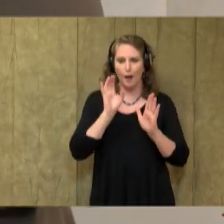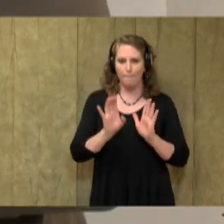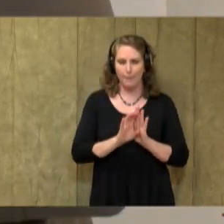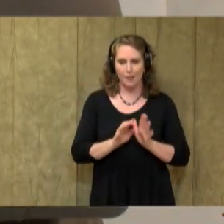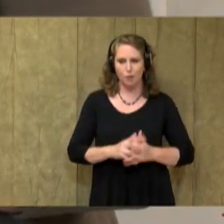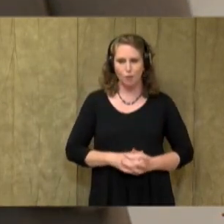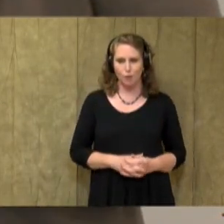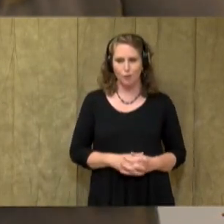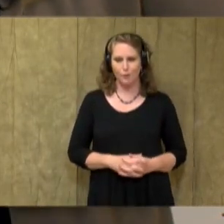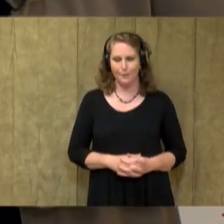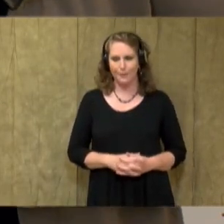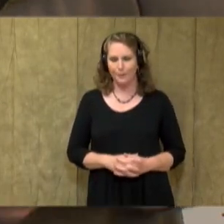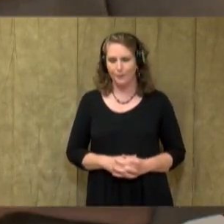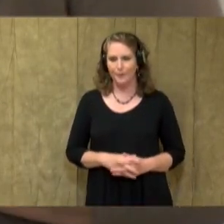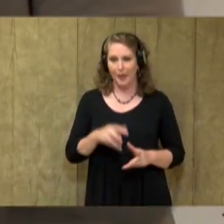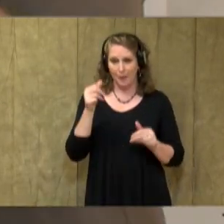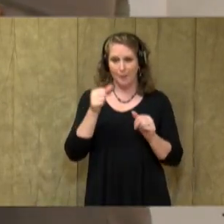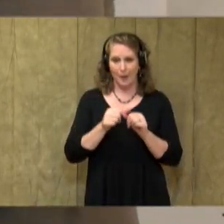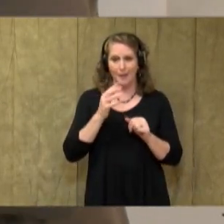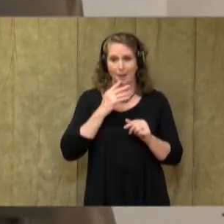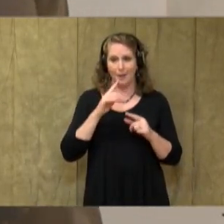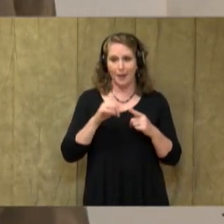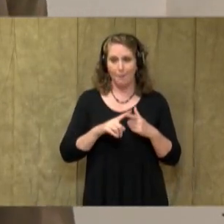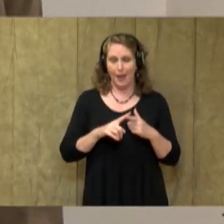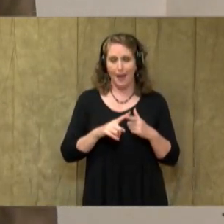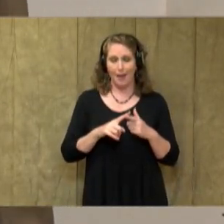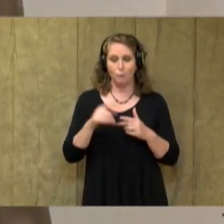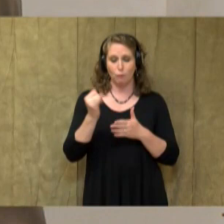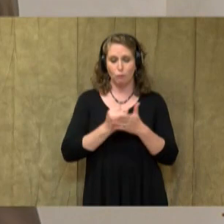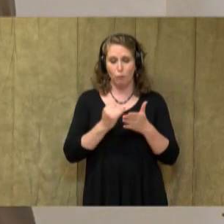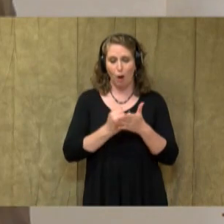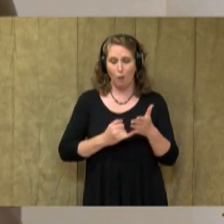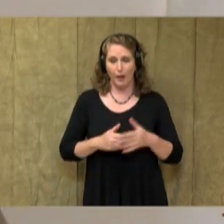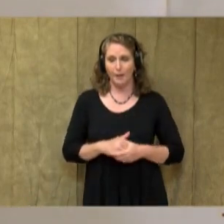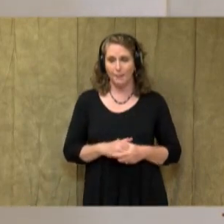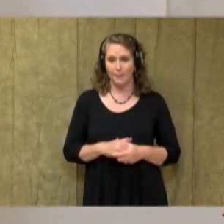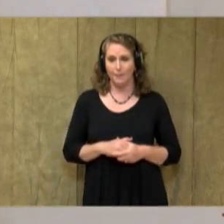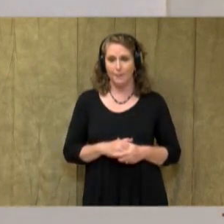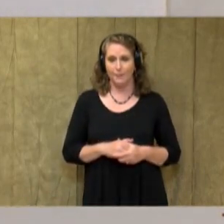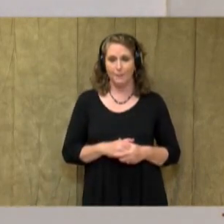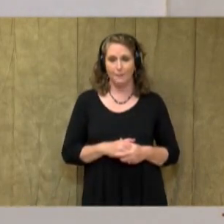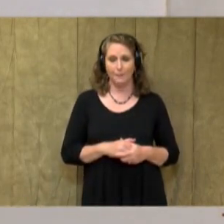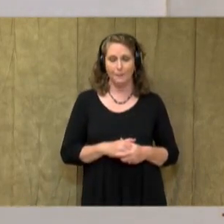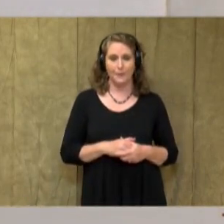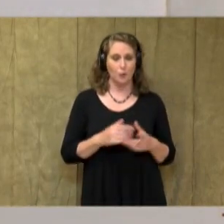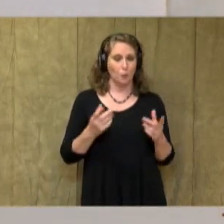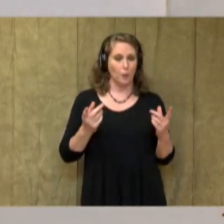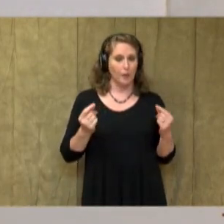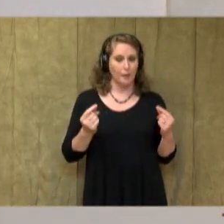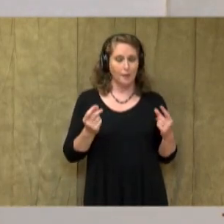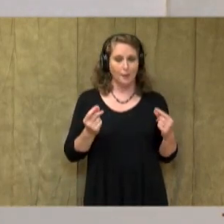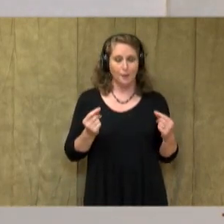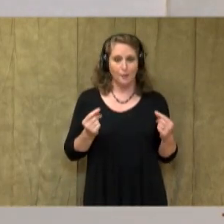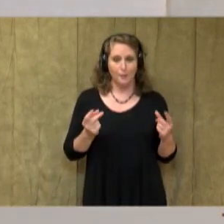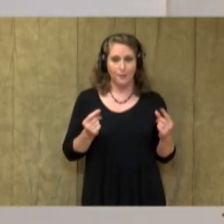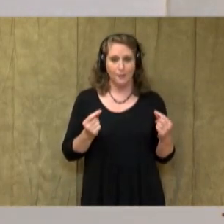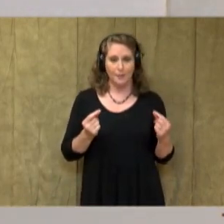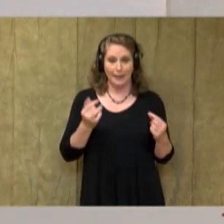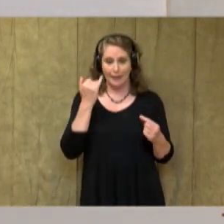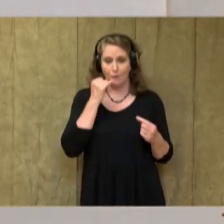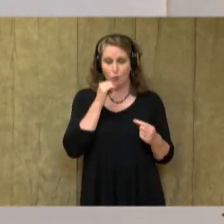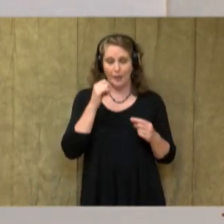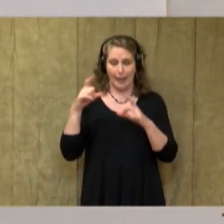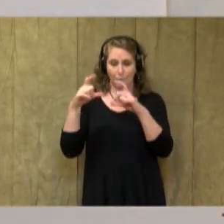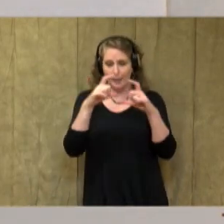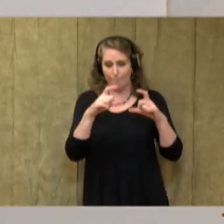a picture. So remember we talked about that quick drawing. So we could, if you didn't have base